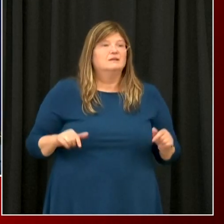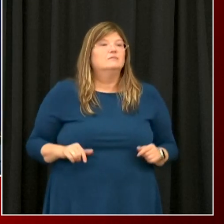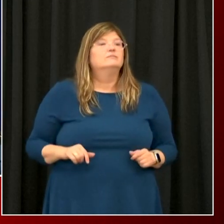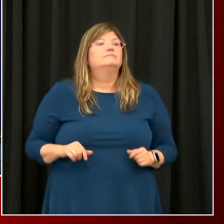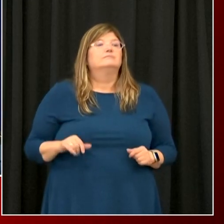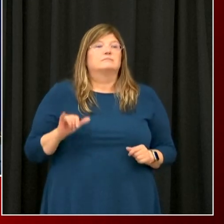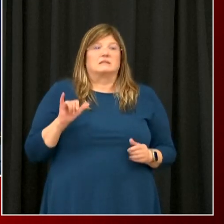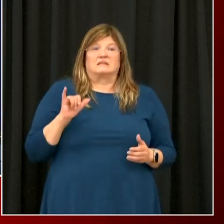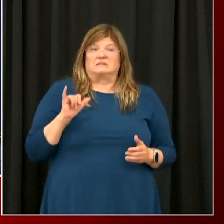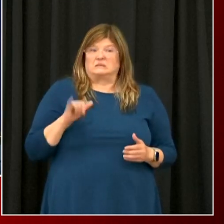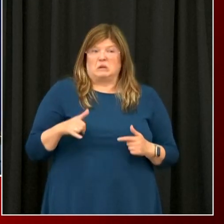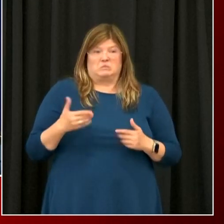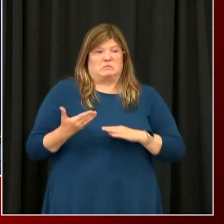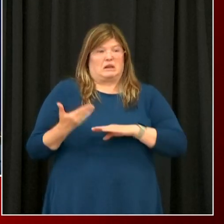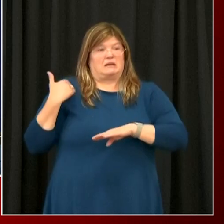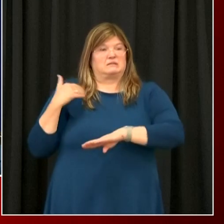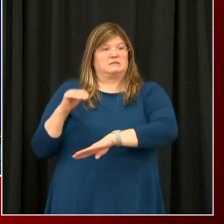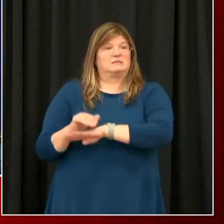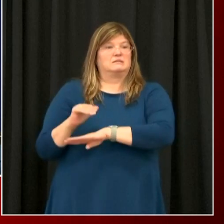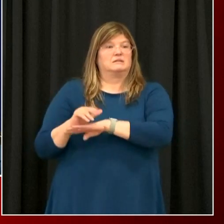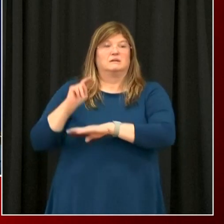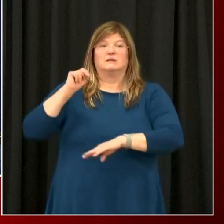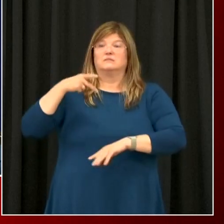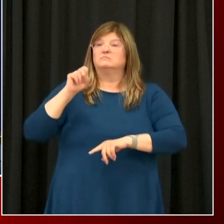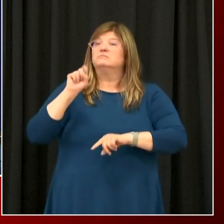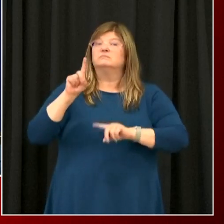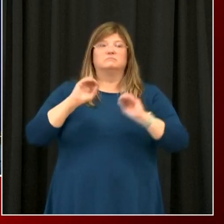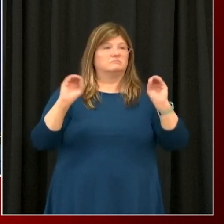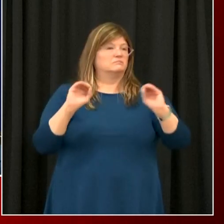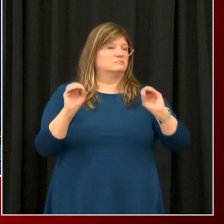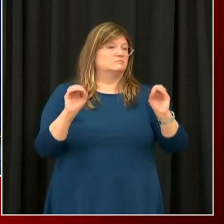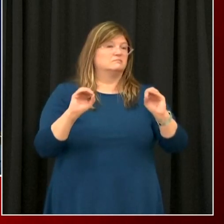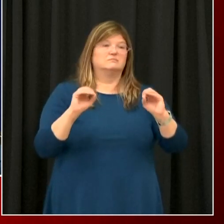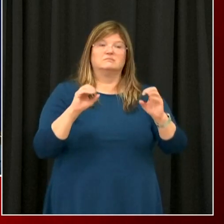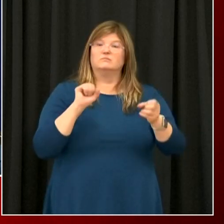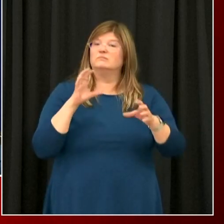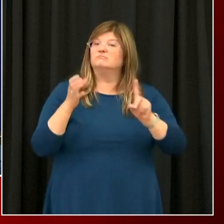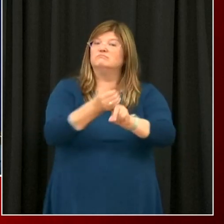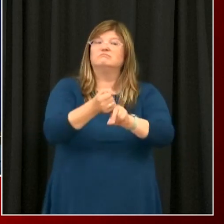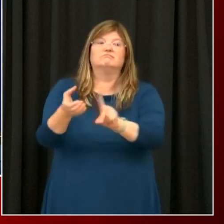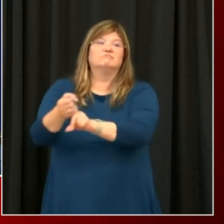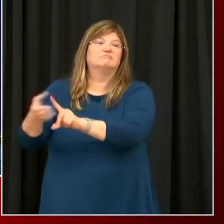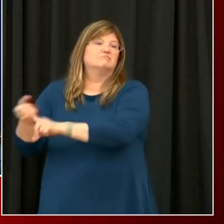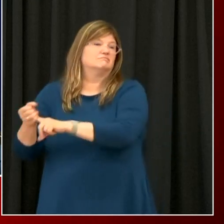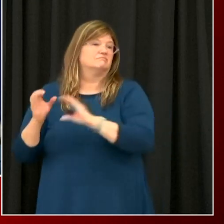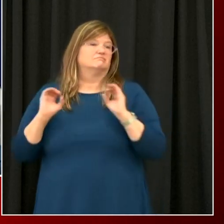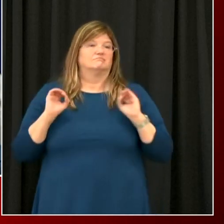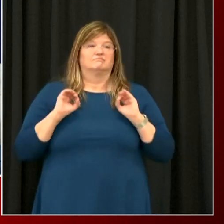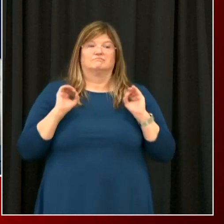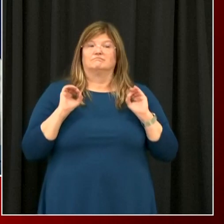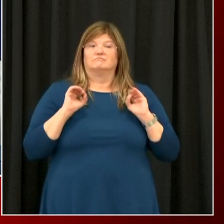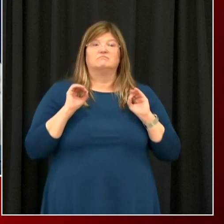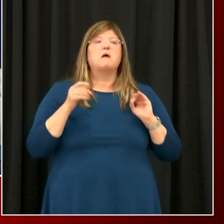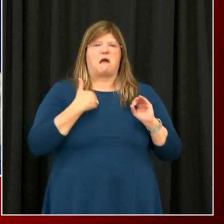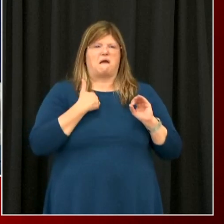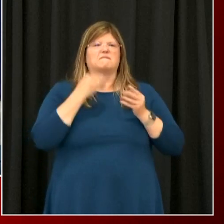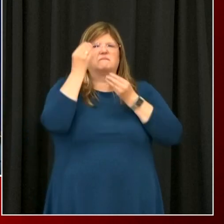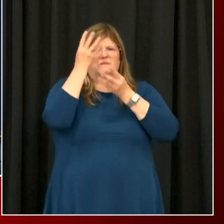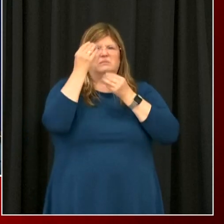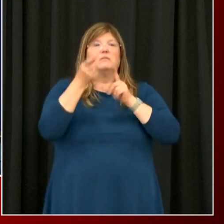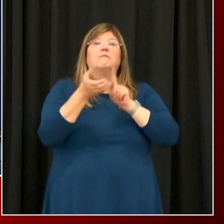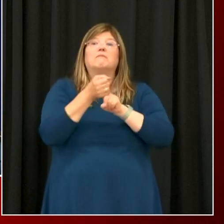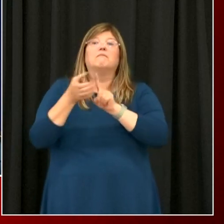evening, MPD did not make any arrests. All of our arrest information, as you know, is on our website. Just to walk you